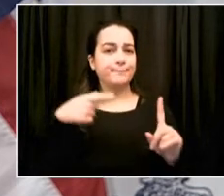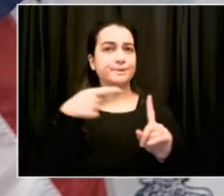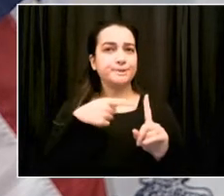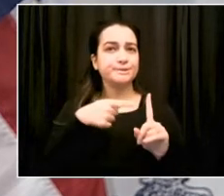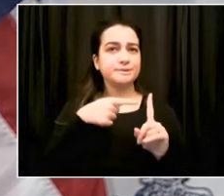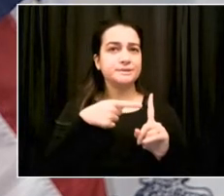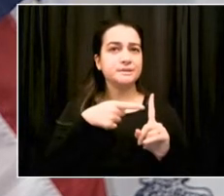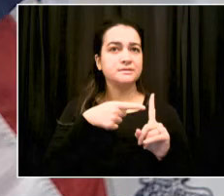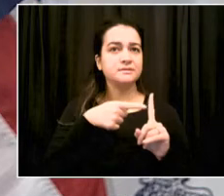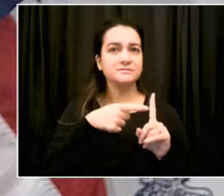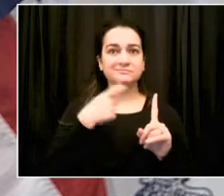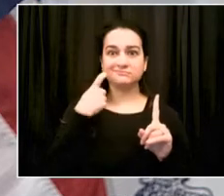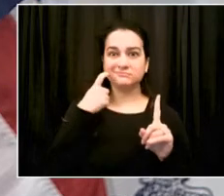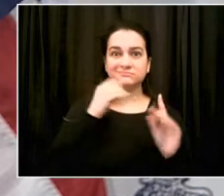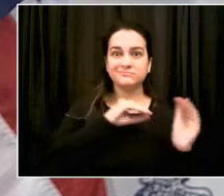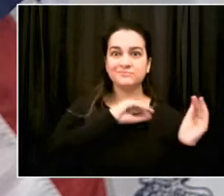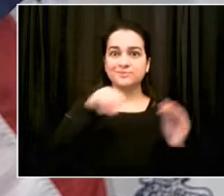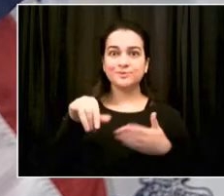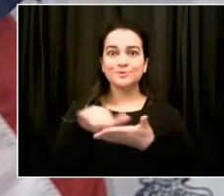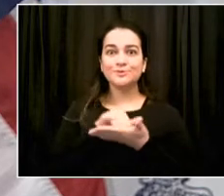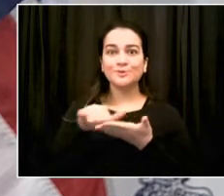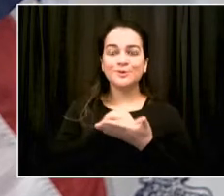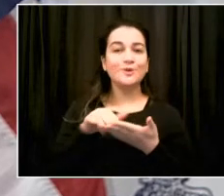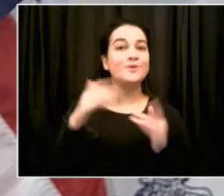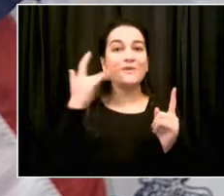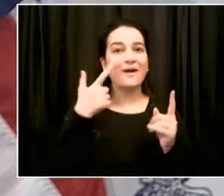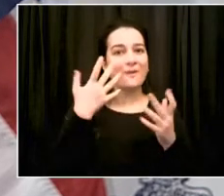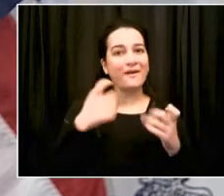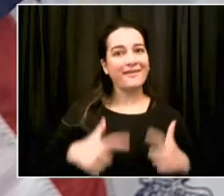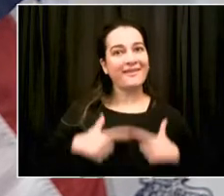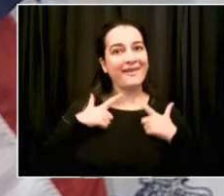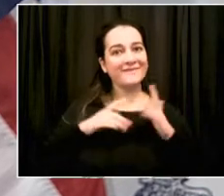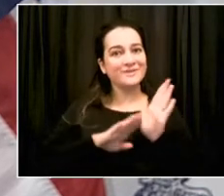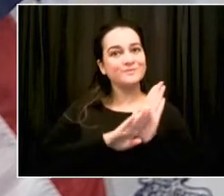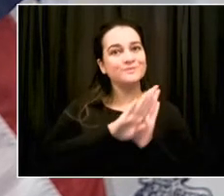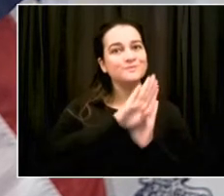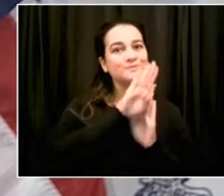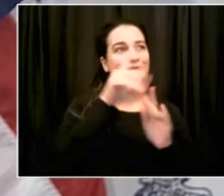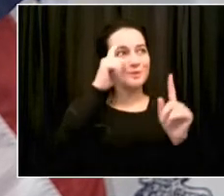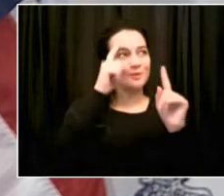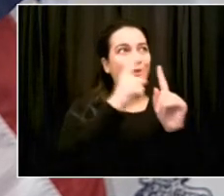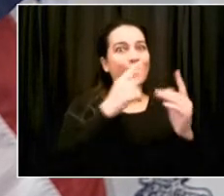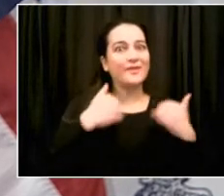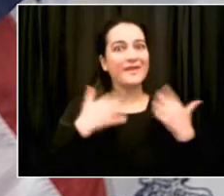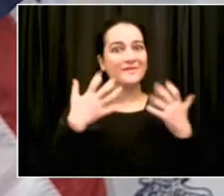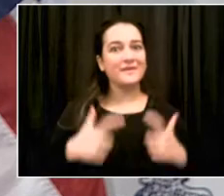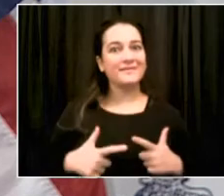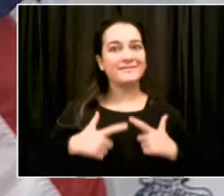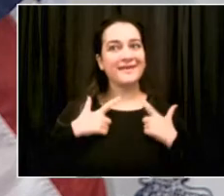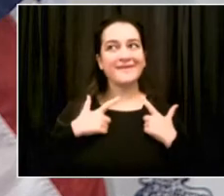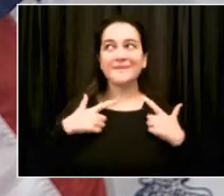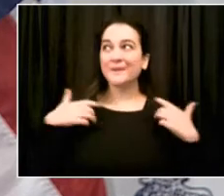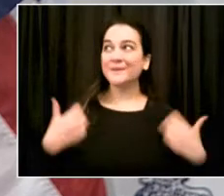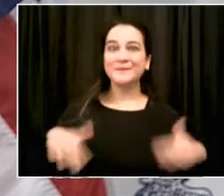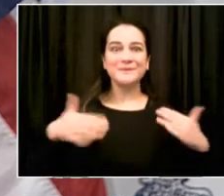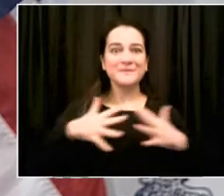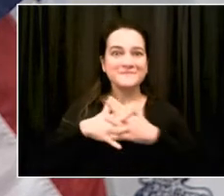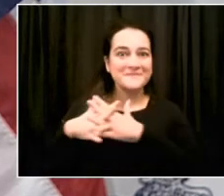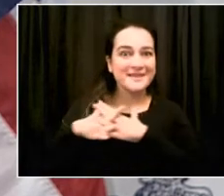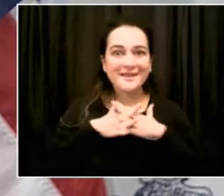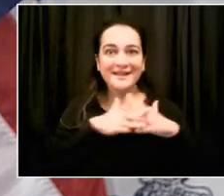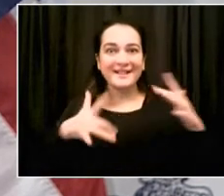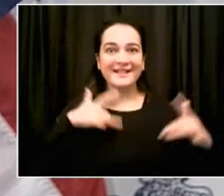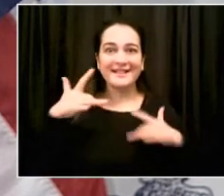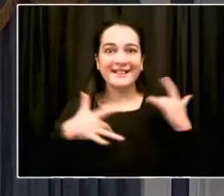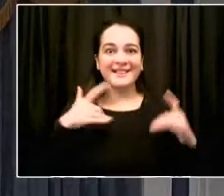life, and now has affordable housing to make his life and his family's life so much better. I want you to hear